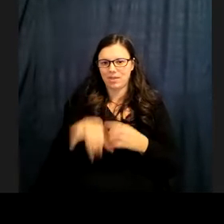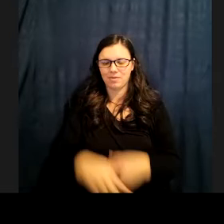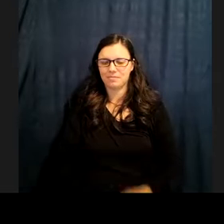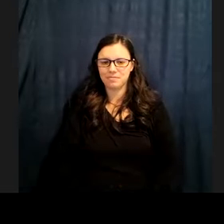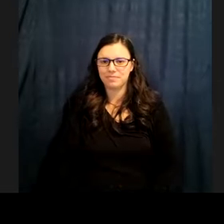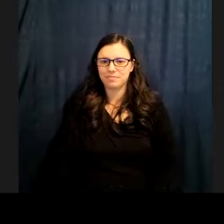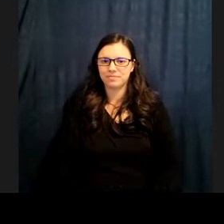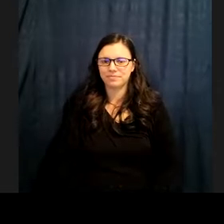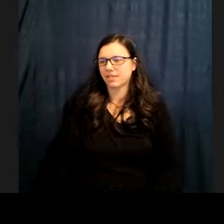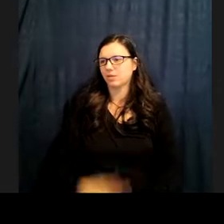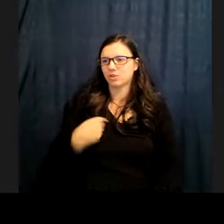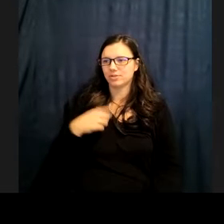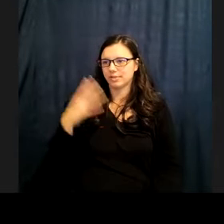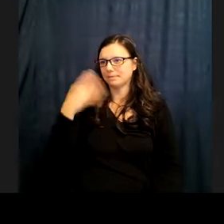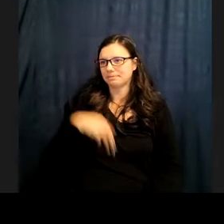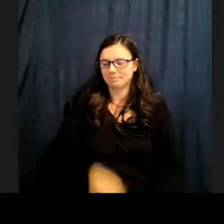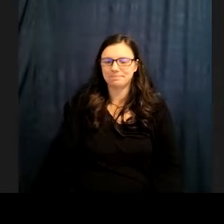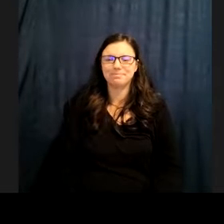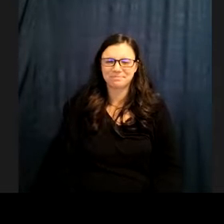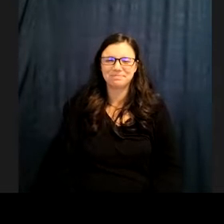just take it for granted.